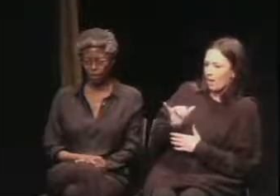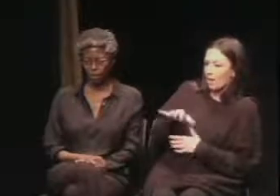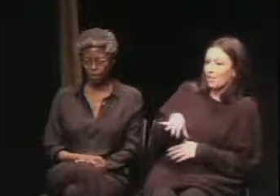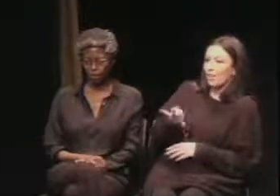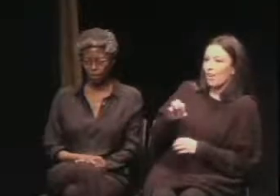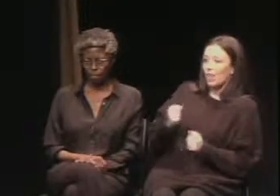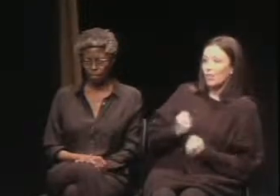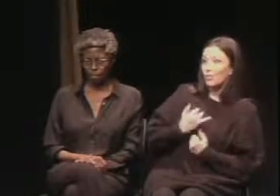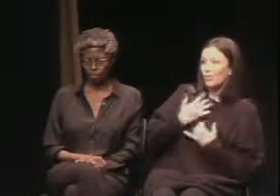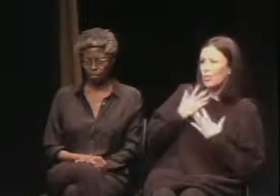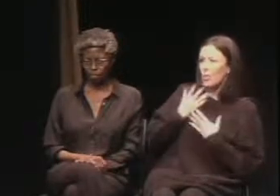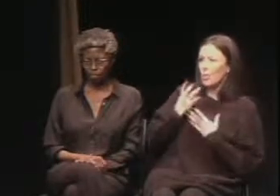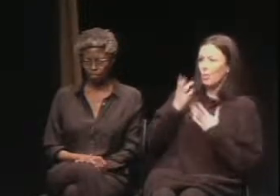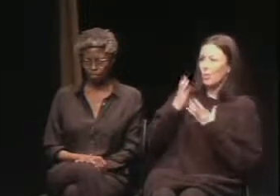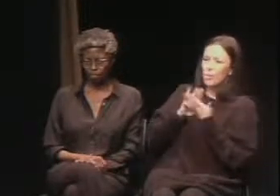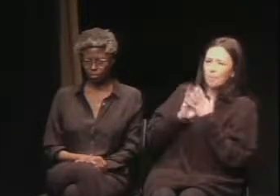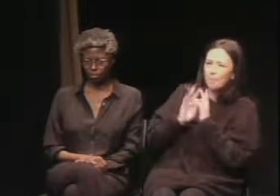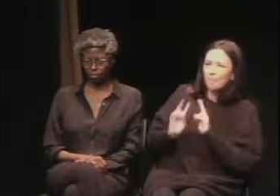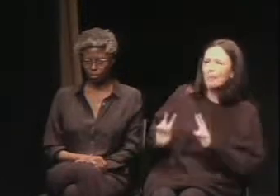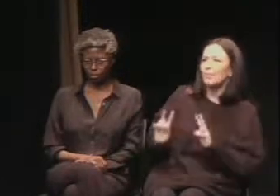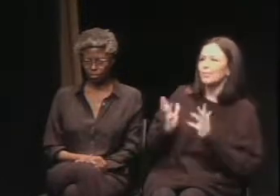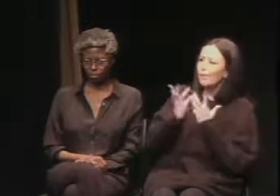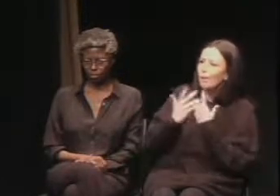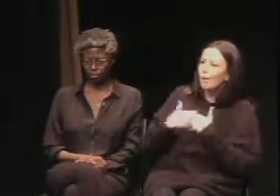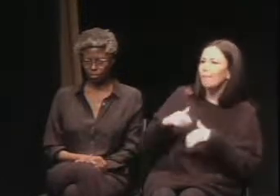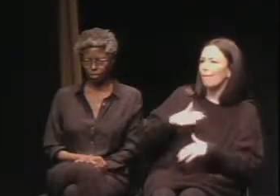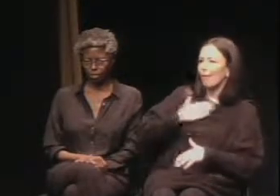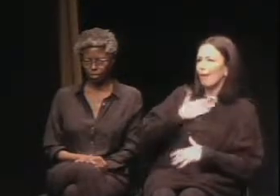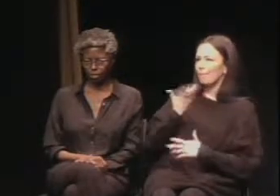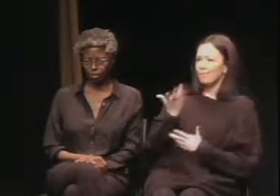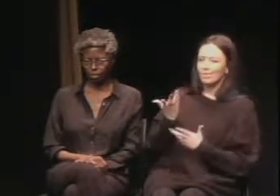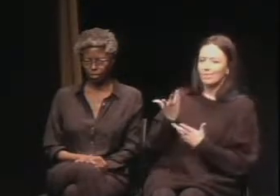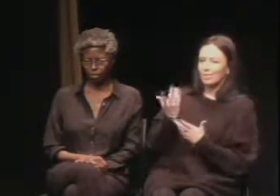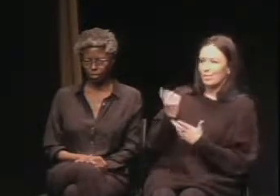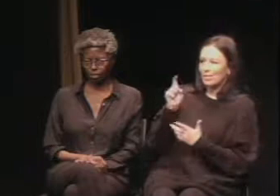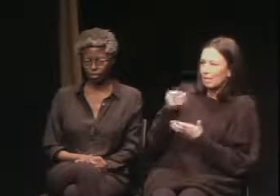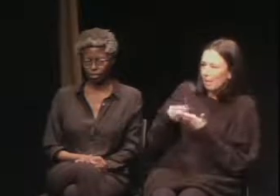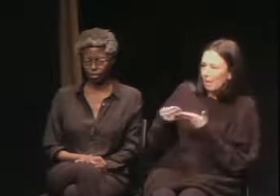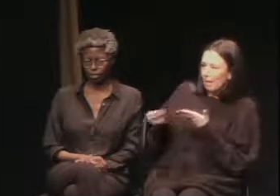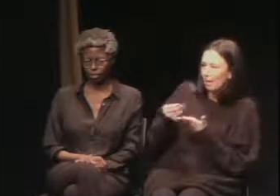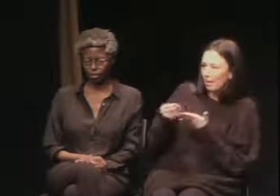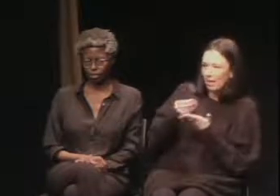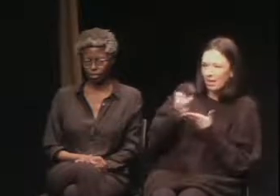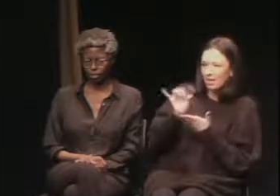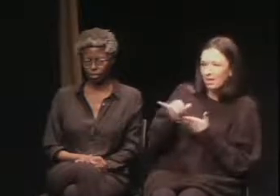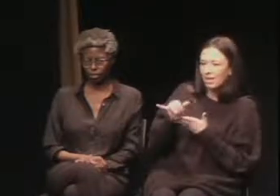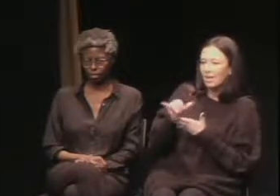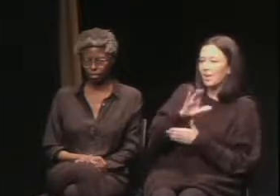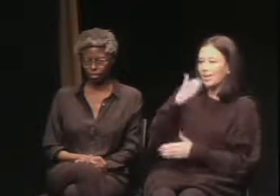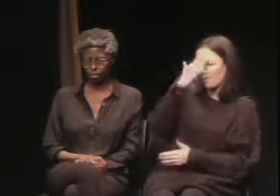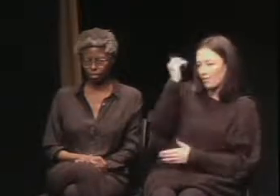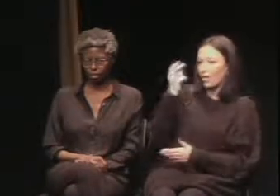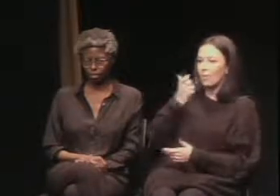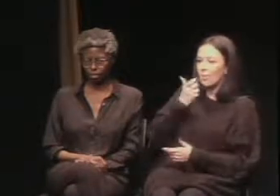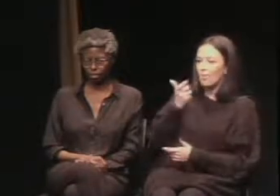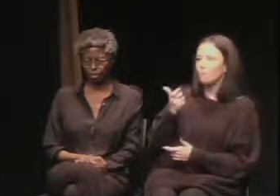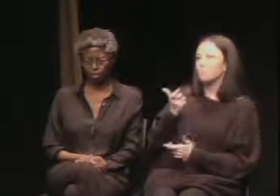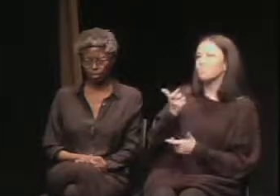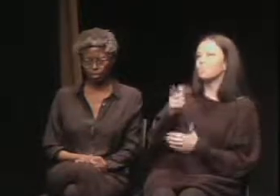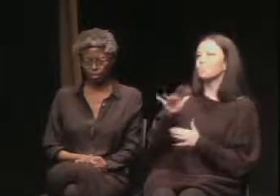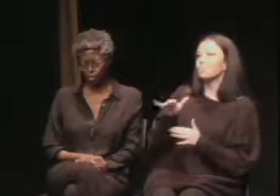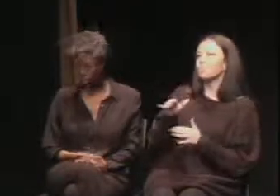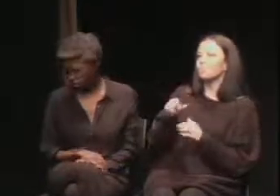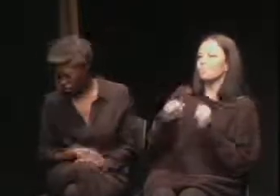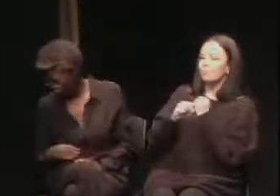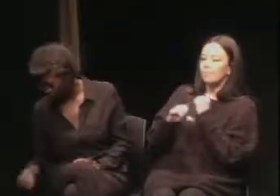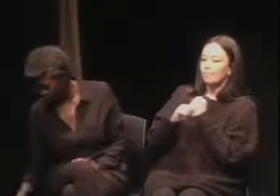joy or peace or harmony or happiness. And I'm, you know, I'll never forget watching the thing for the, I guess,